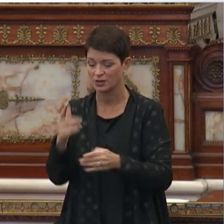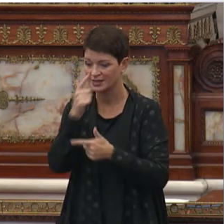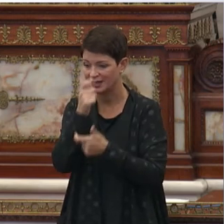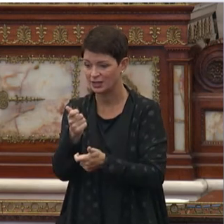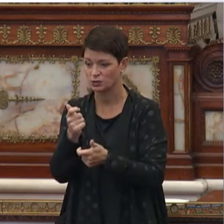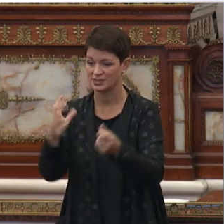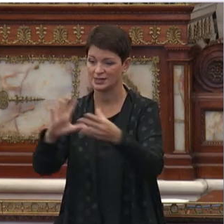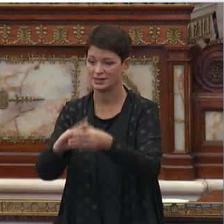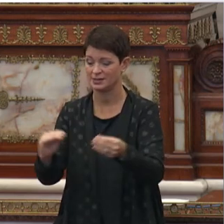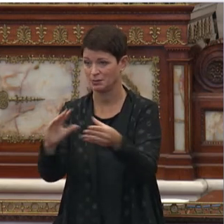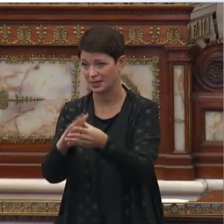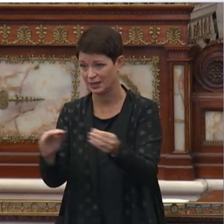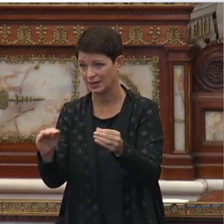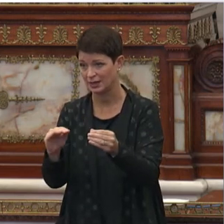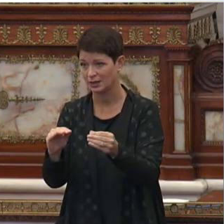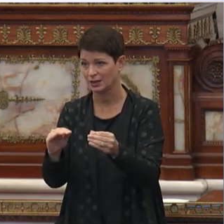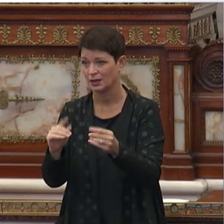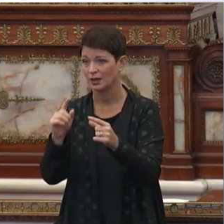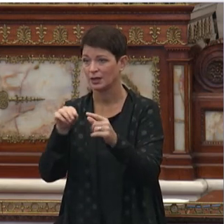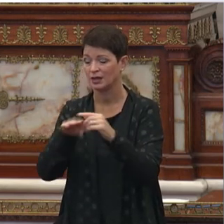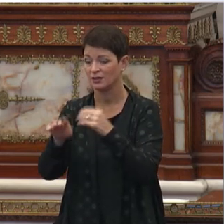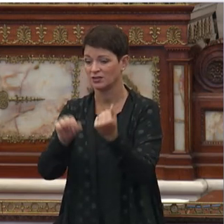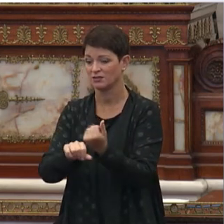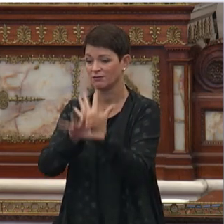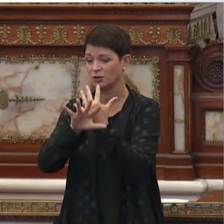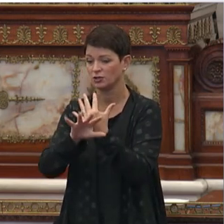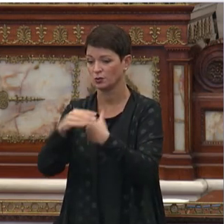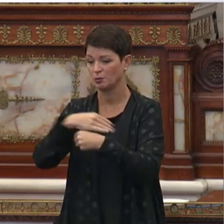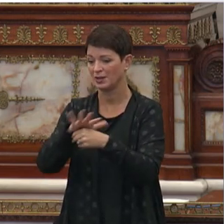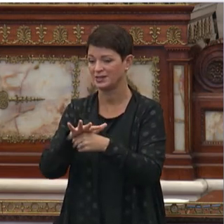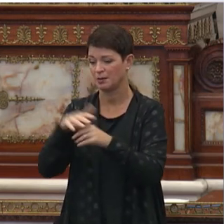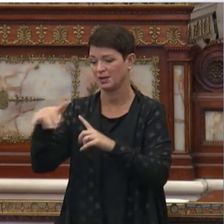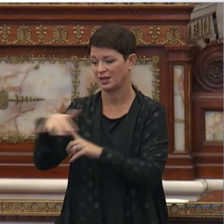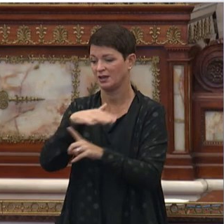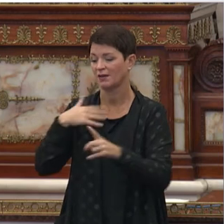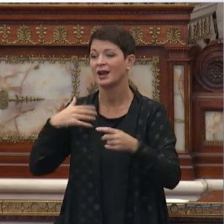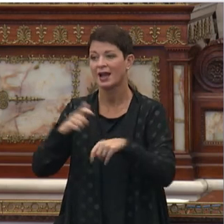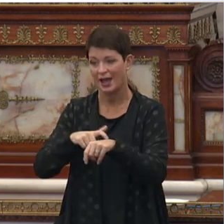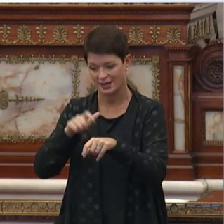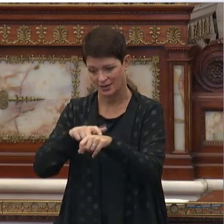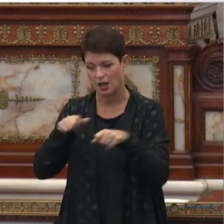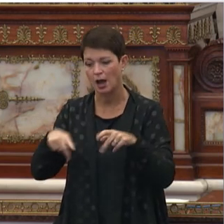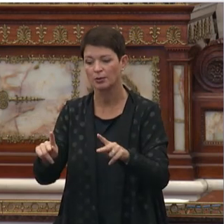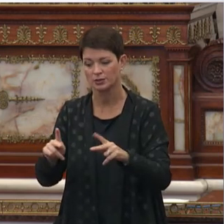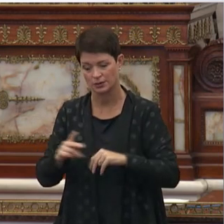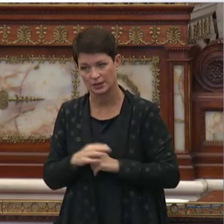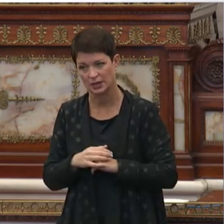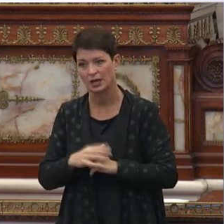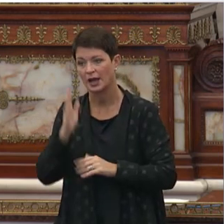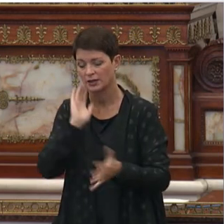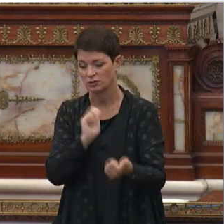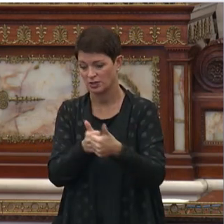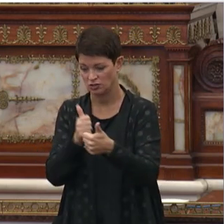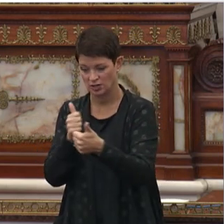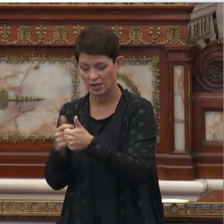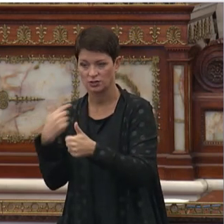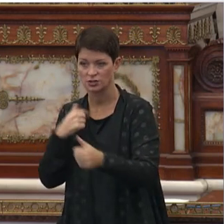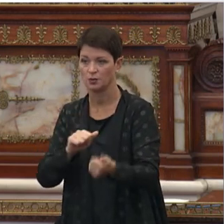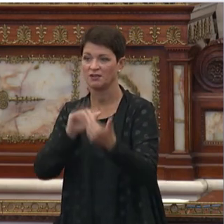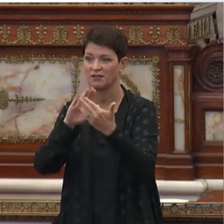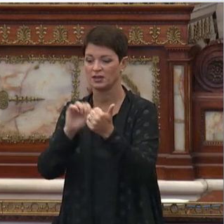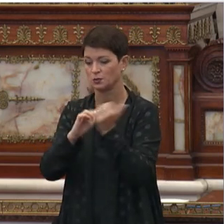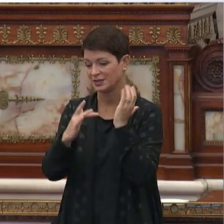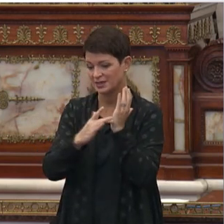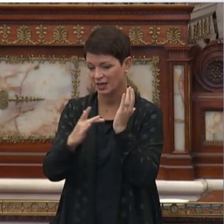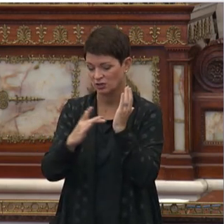in speaking in this virtual pandemic environment has an opportunity. I understand the challenges that we face with